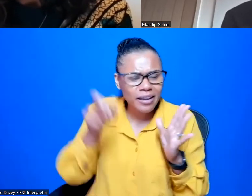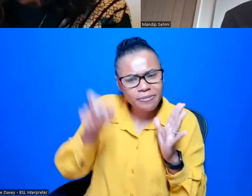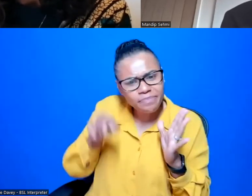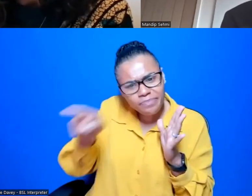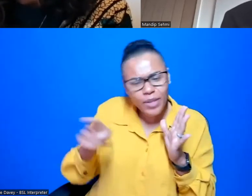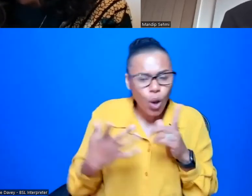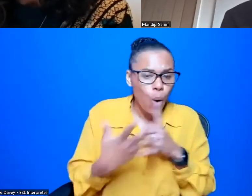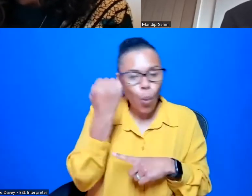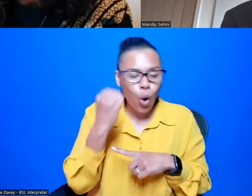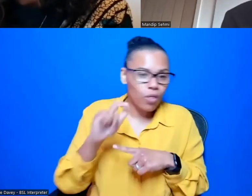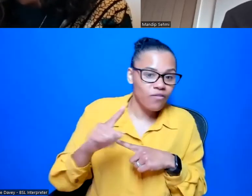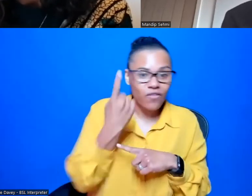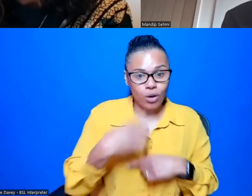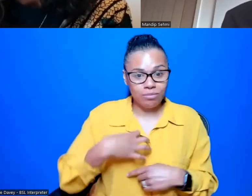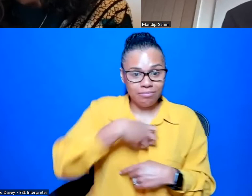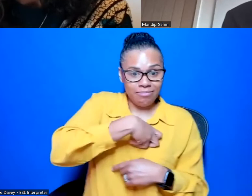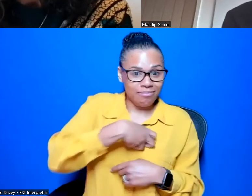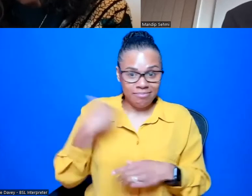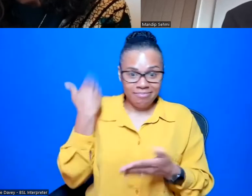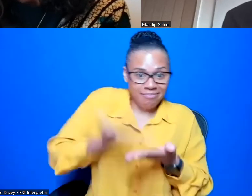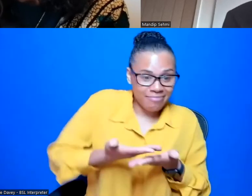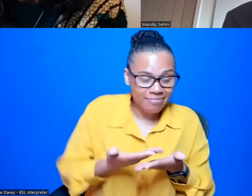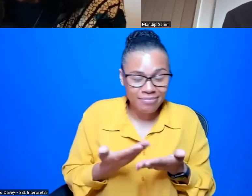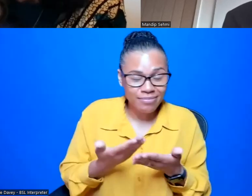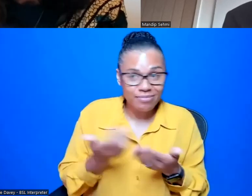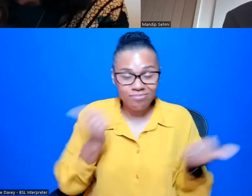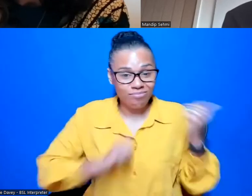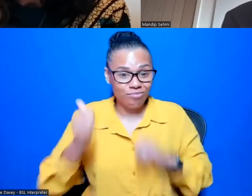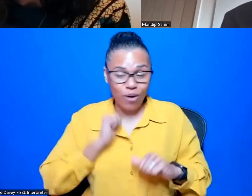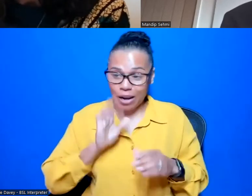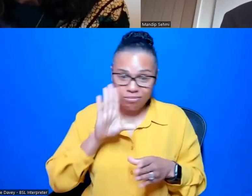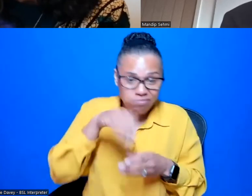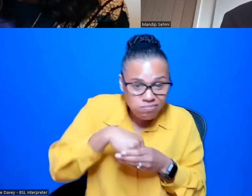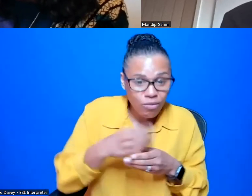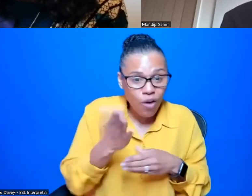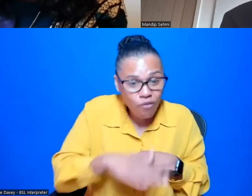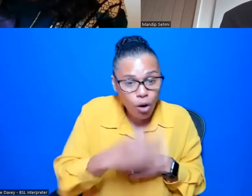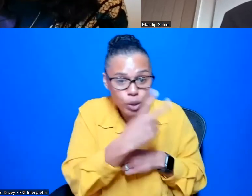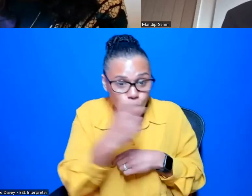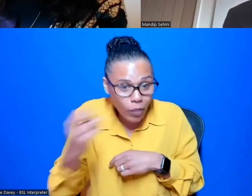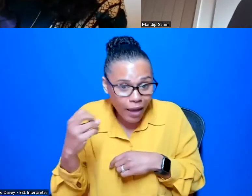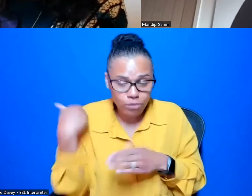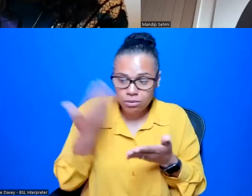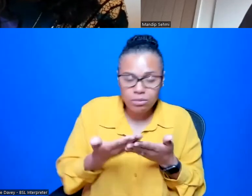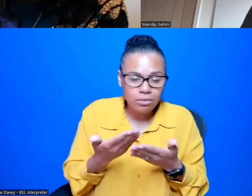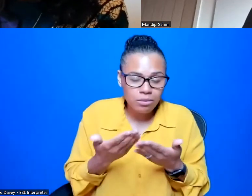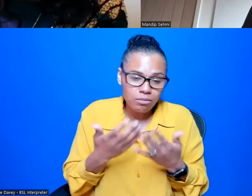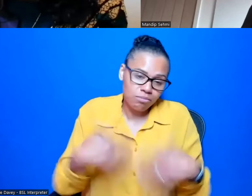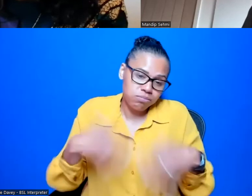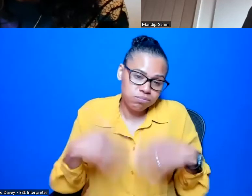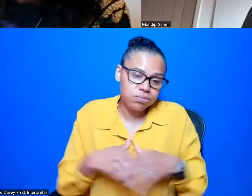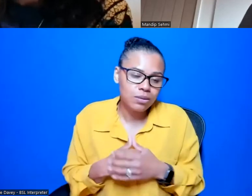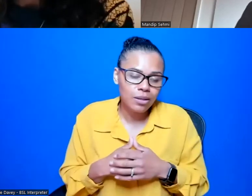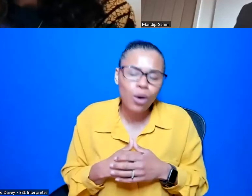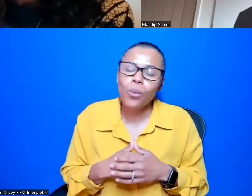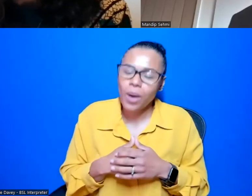achievement. But just being part of that movement from 2000 has been amazing. There's so much in what you've said there, Mandeep.